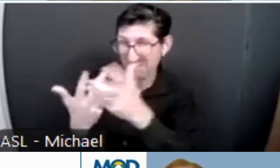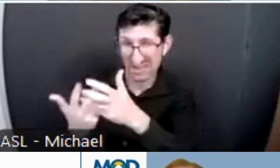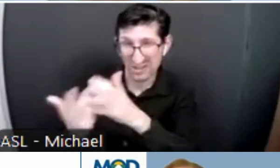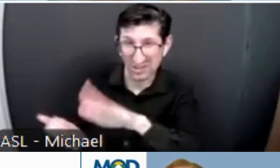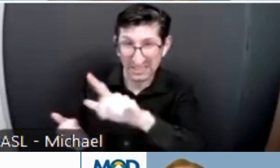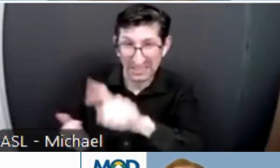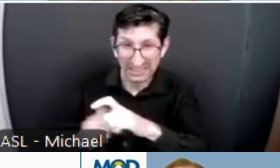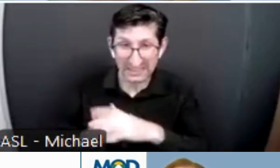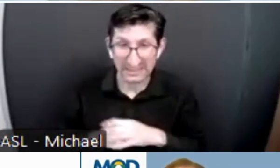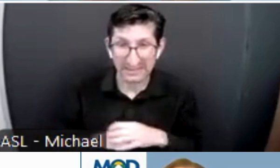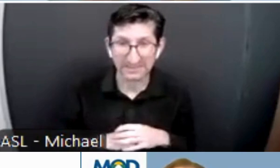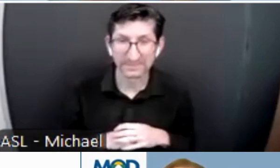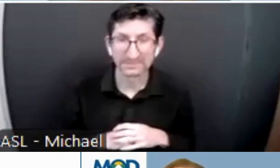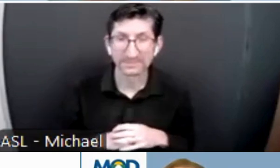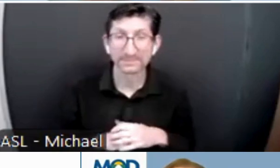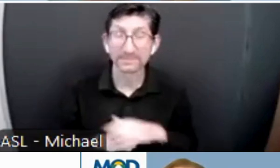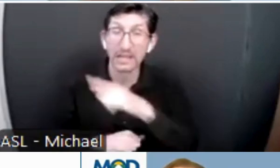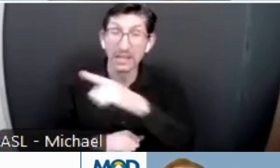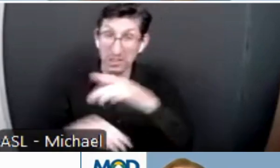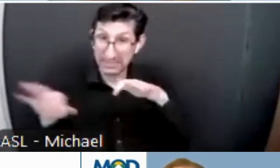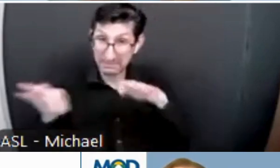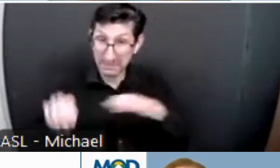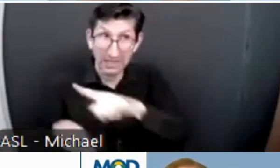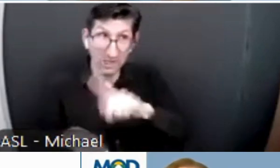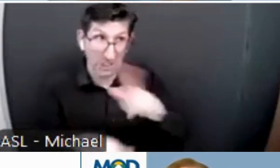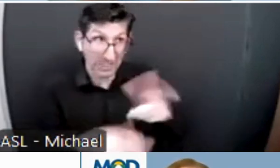request under fair housing laws?